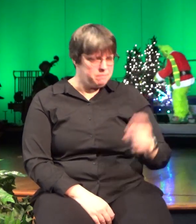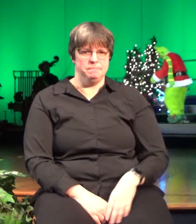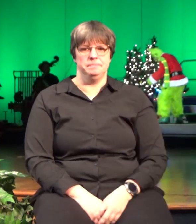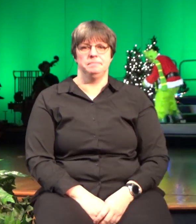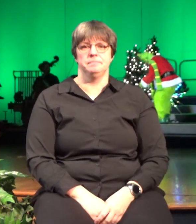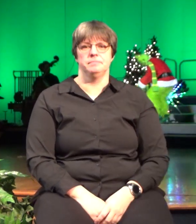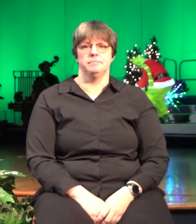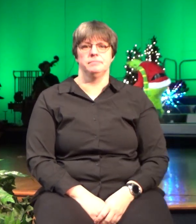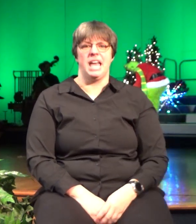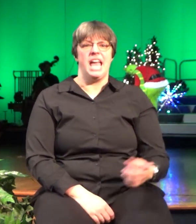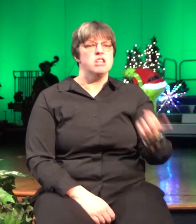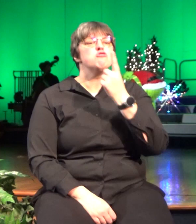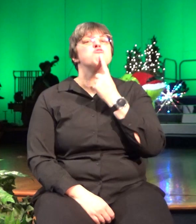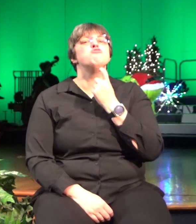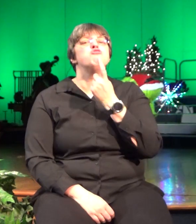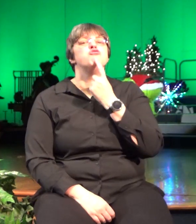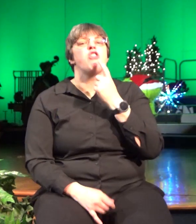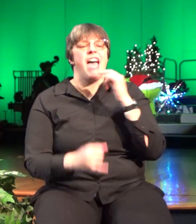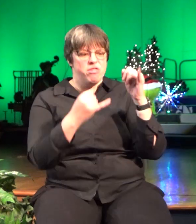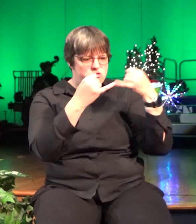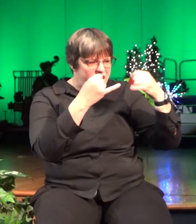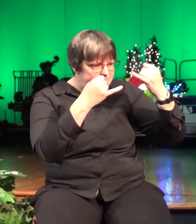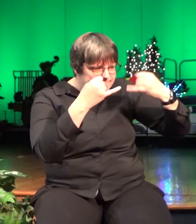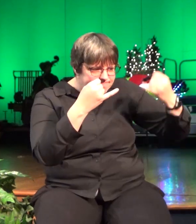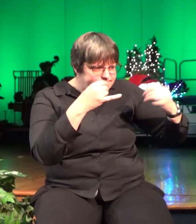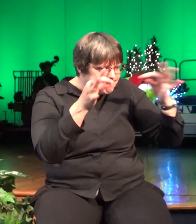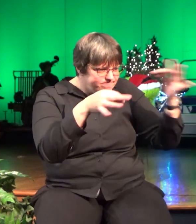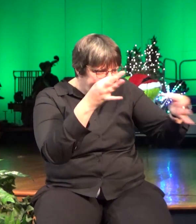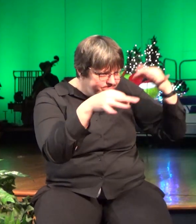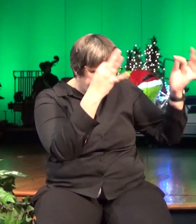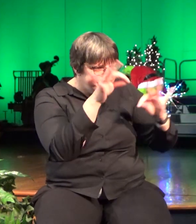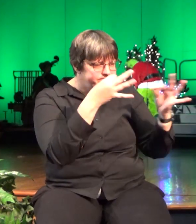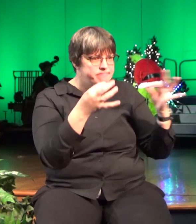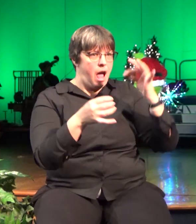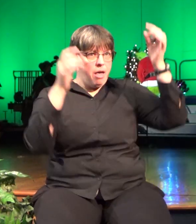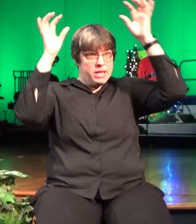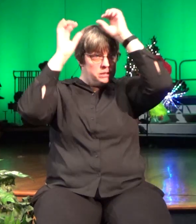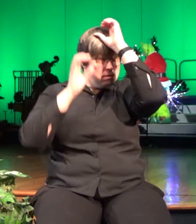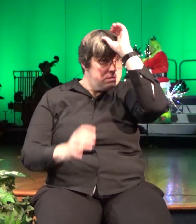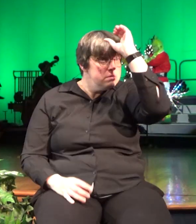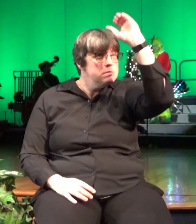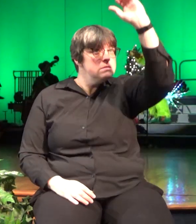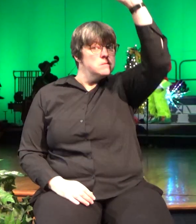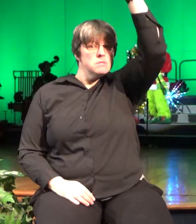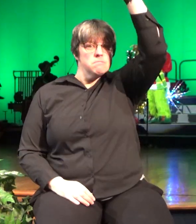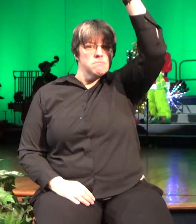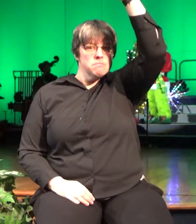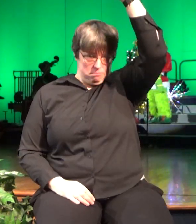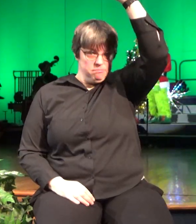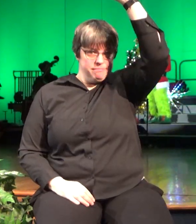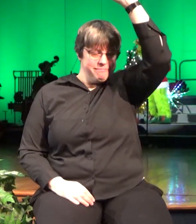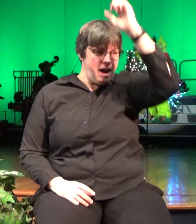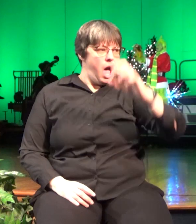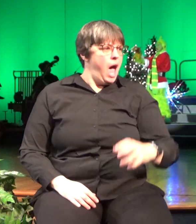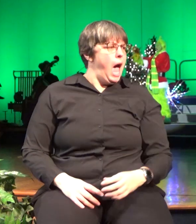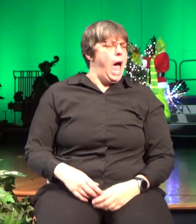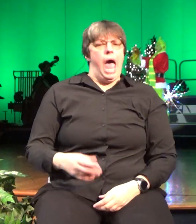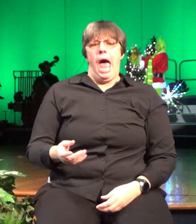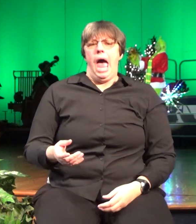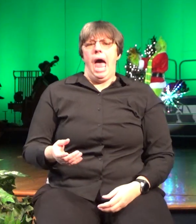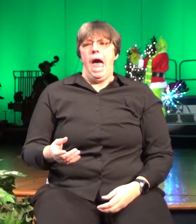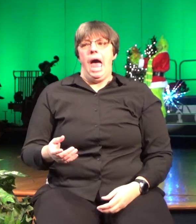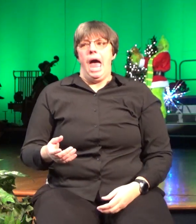Then he took some red thread and he tied a big horn on the top of his head. Then he loaded